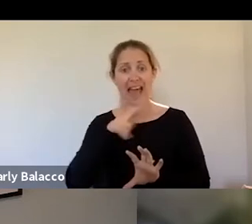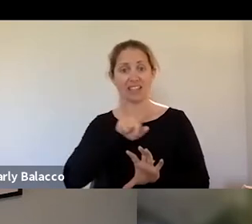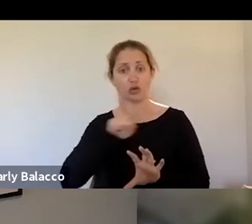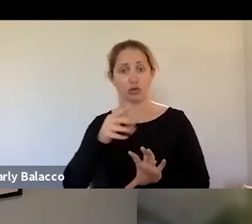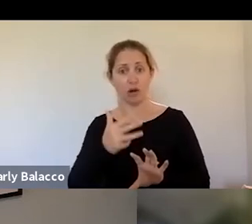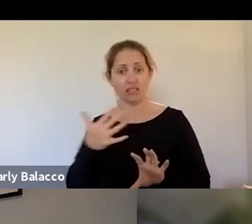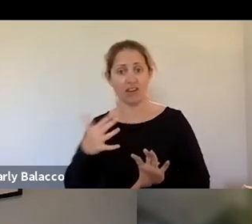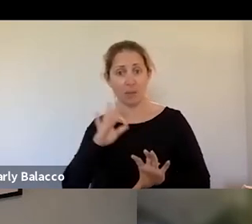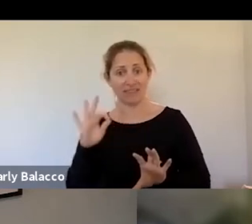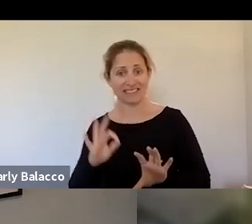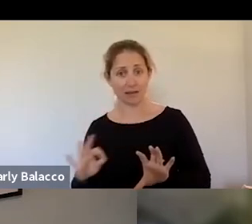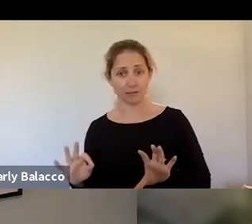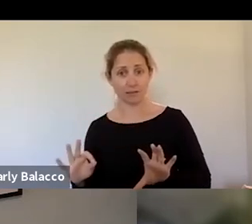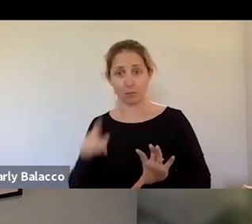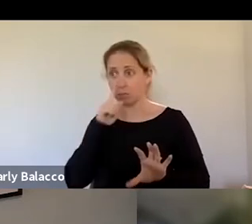are at